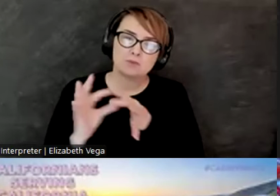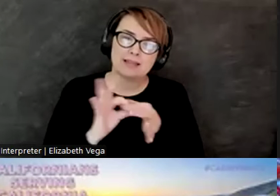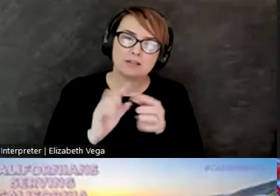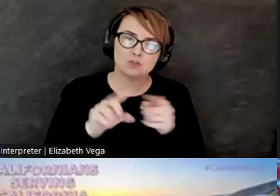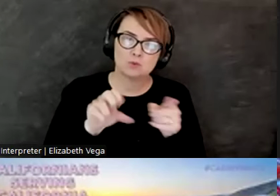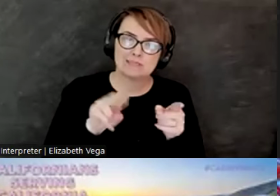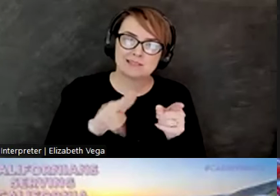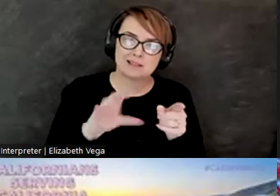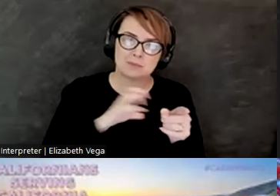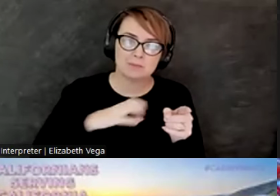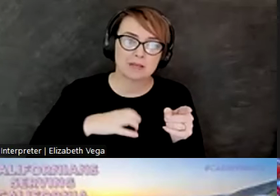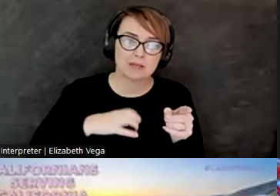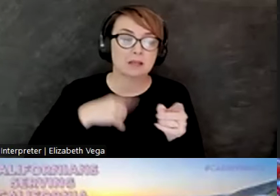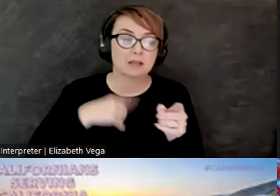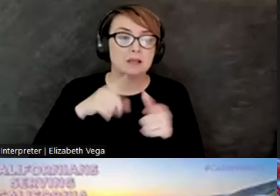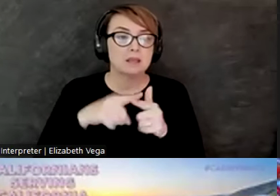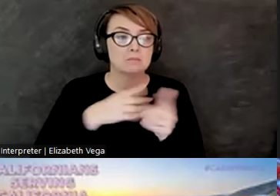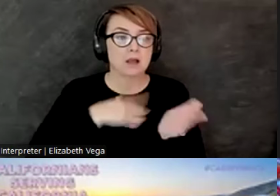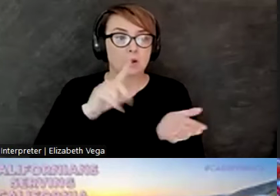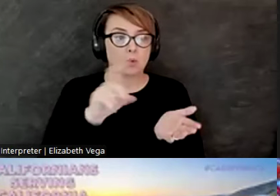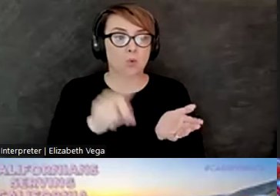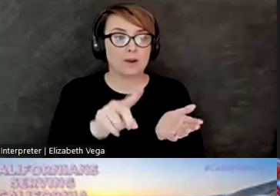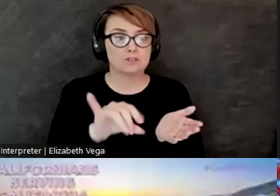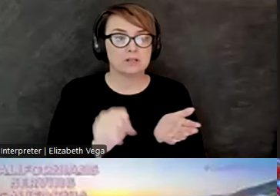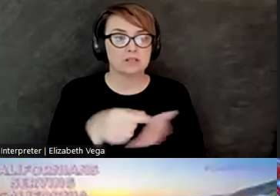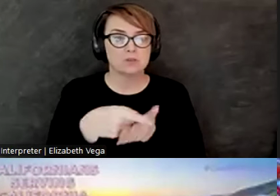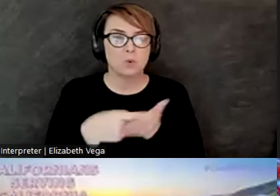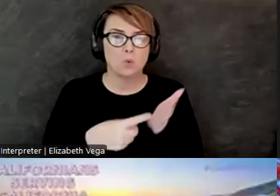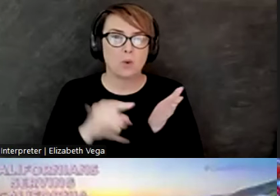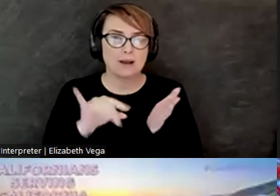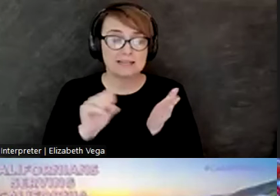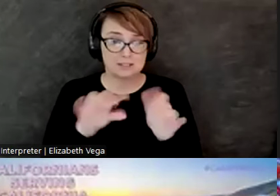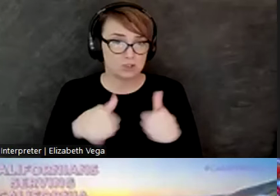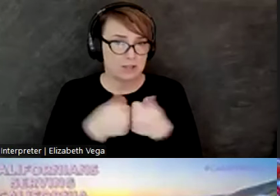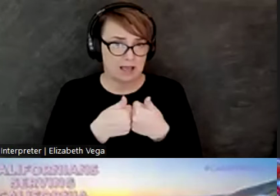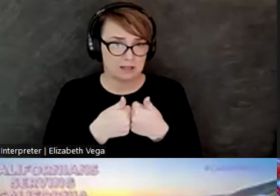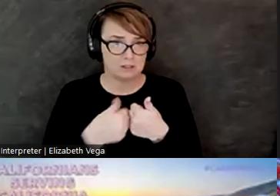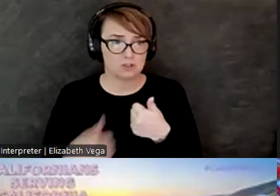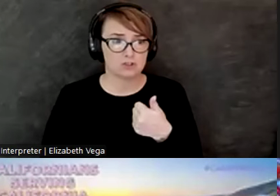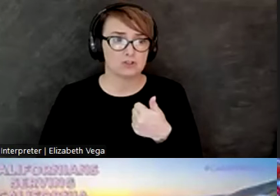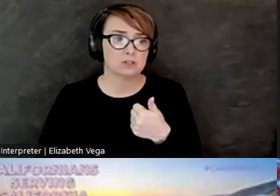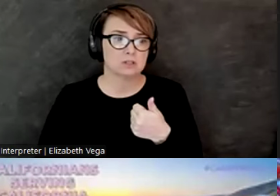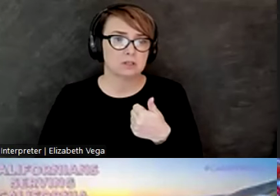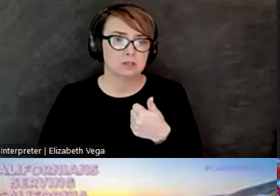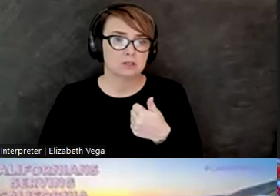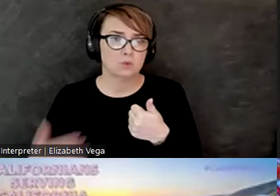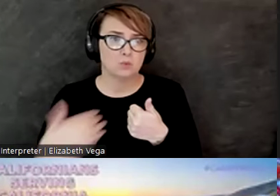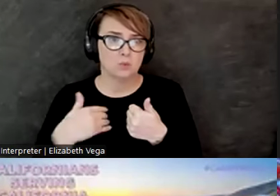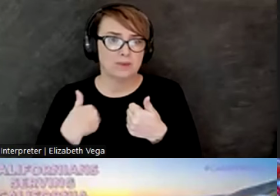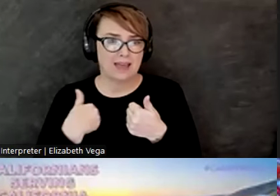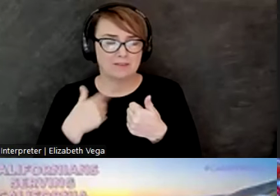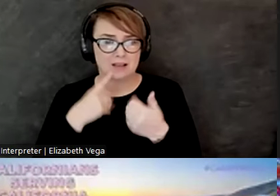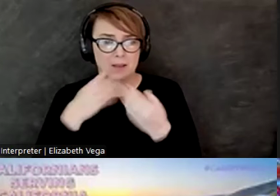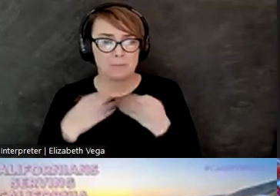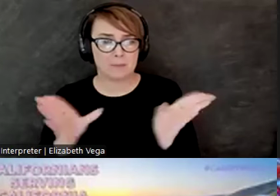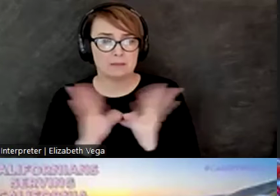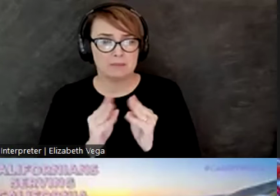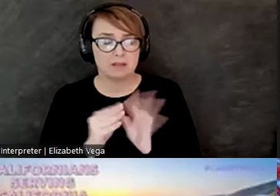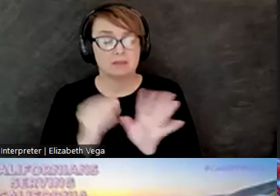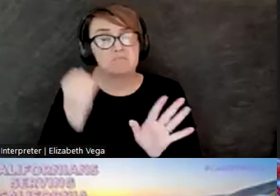I guess my question would be, what is the challenge with having a public meeting? So if you have three or